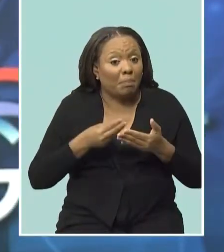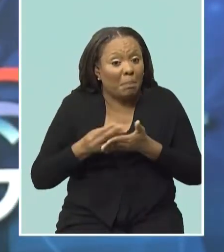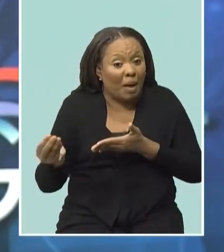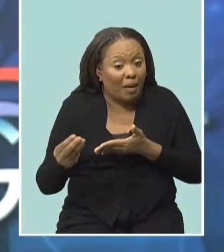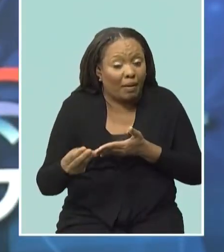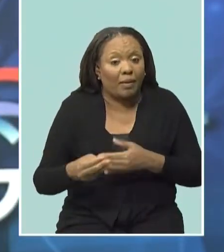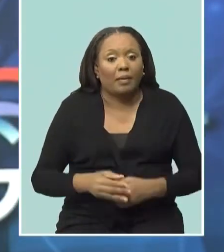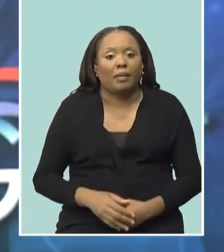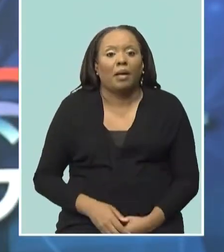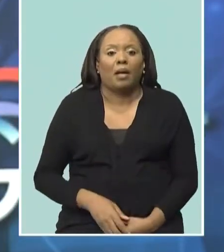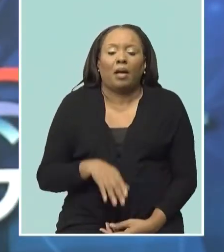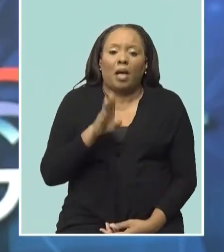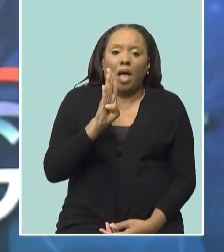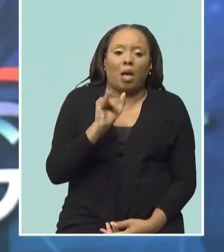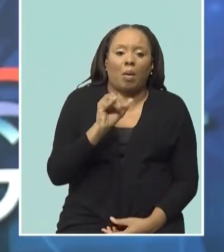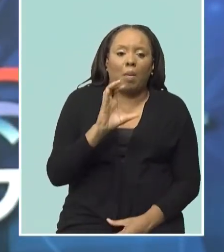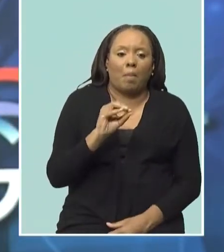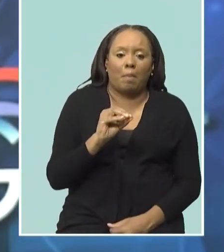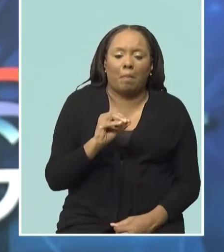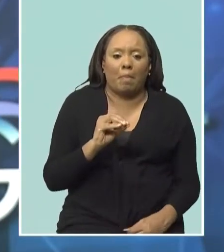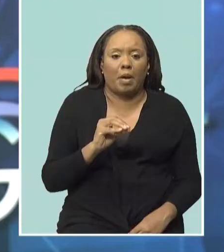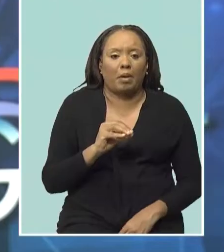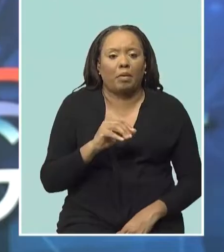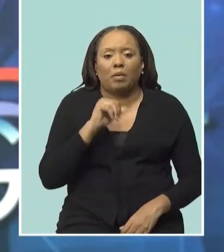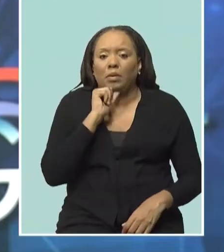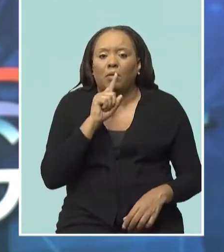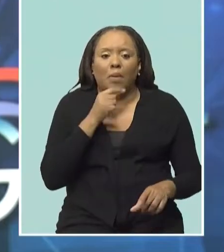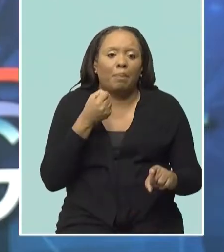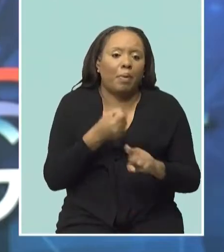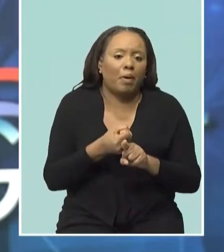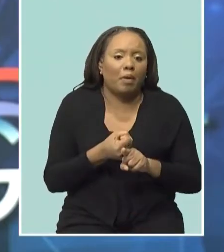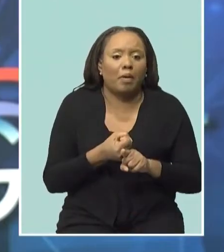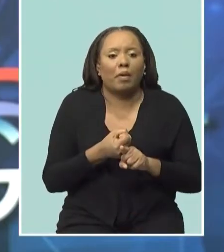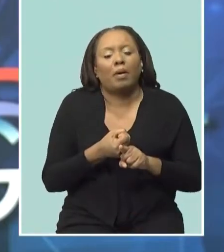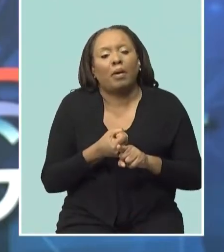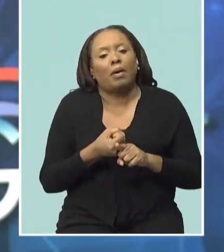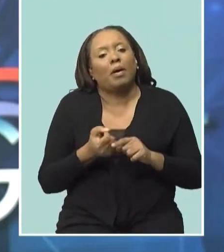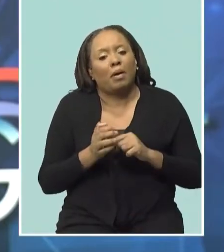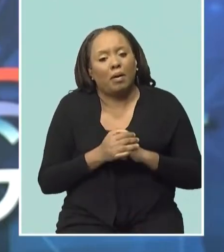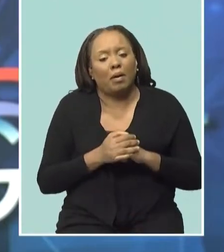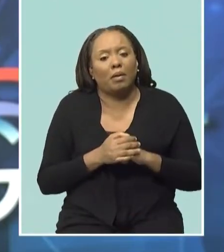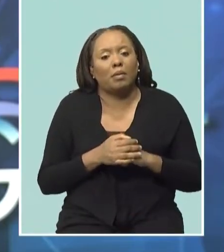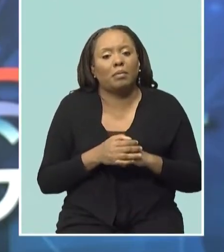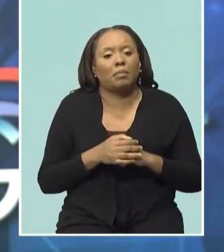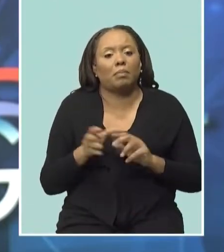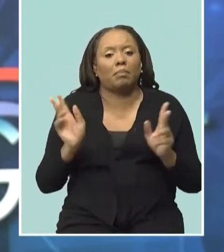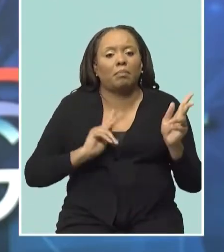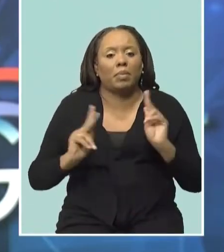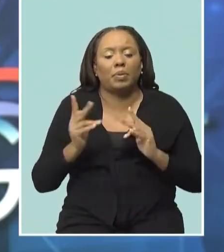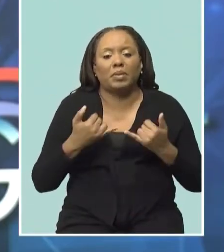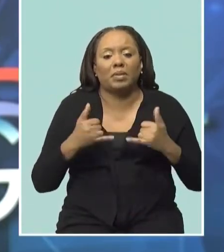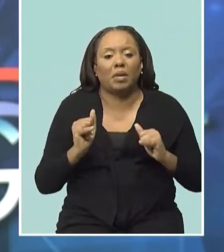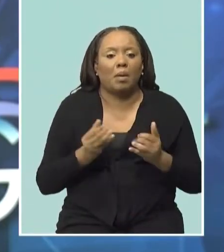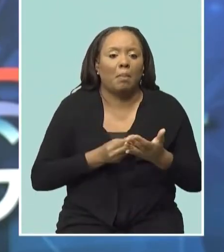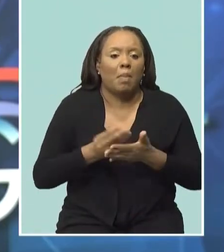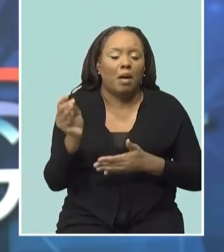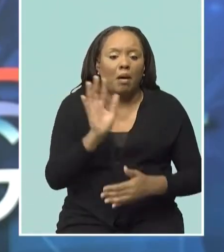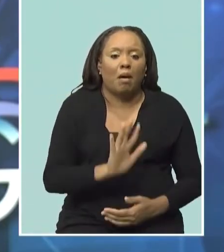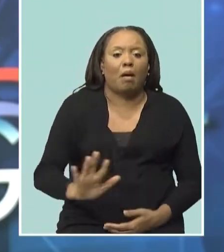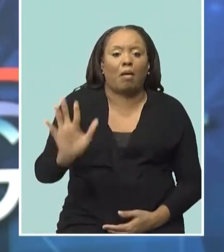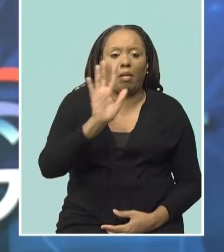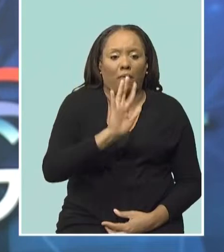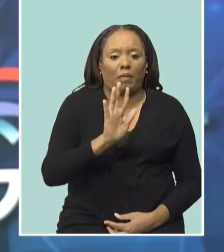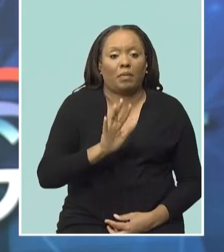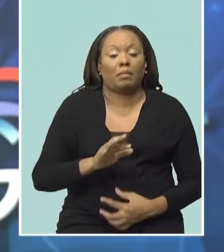says BICO's operations have not been severely affected by the situation, as their products are still available in stores island-wide.